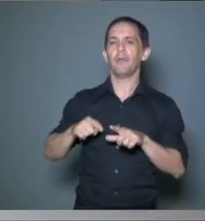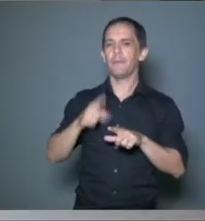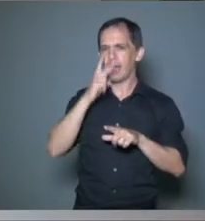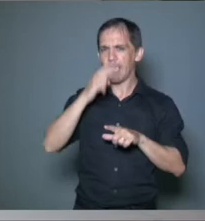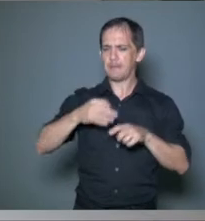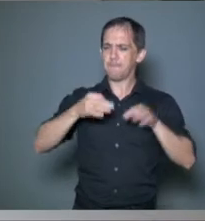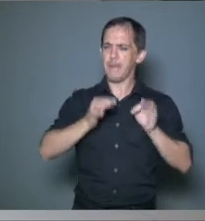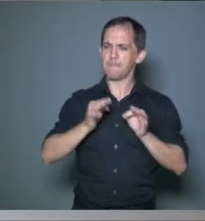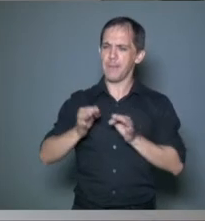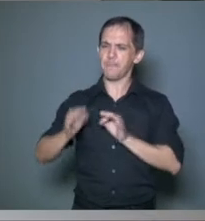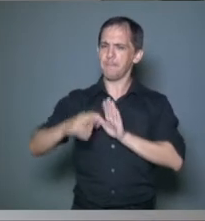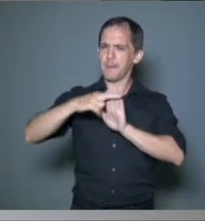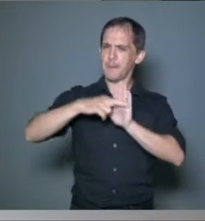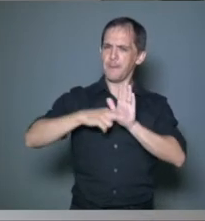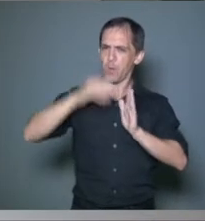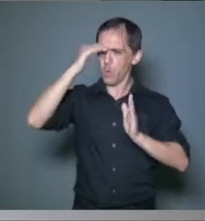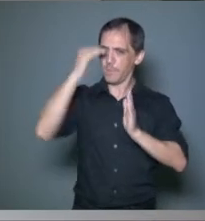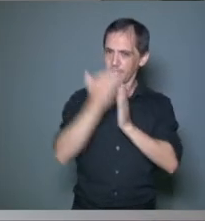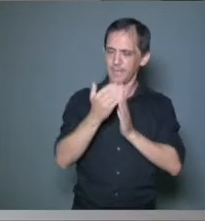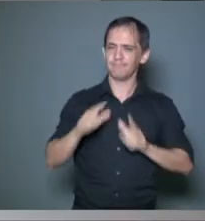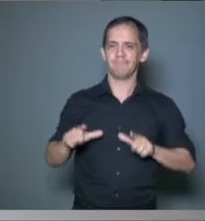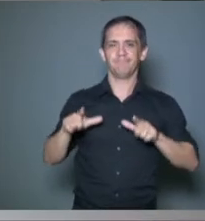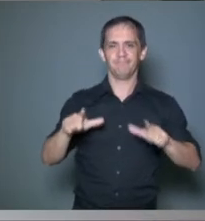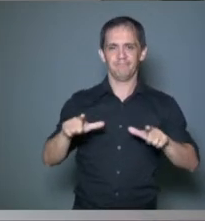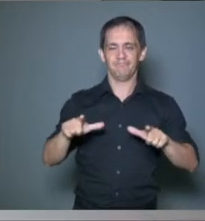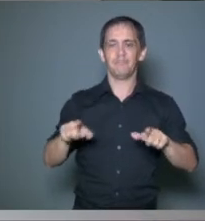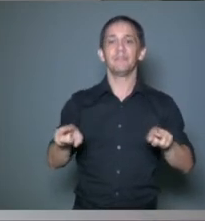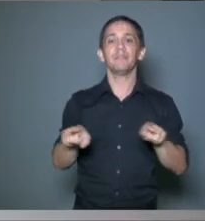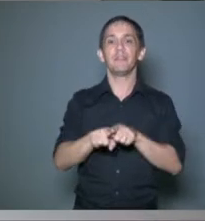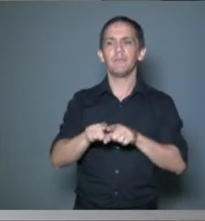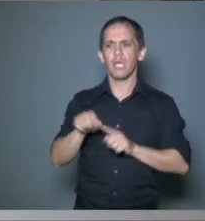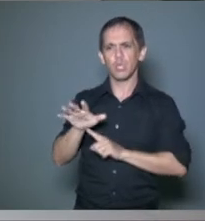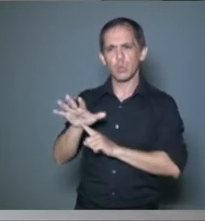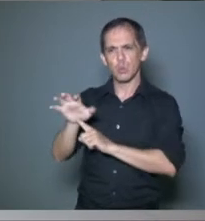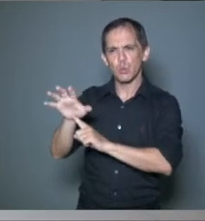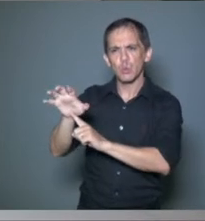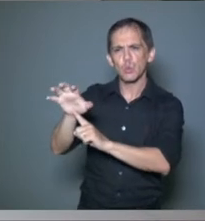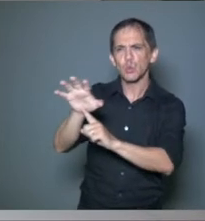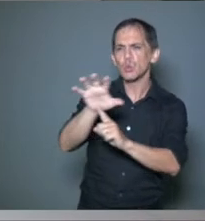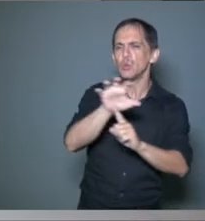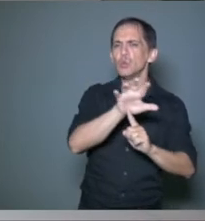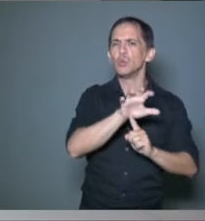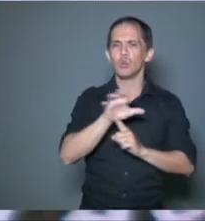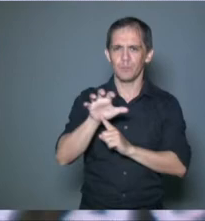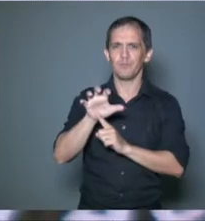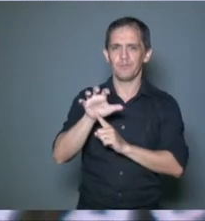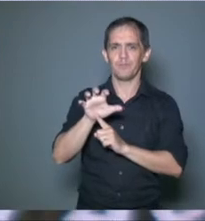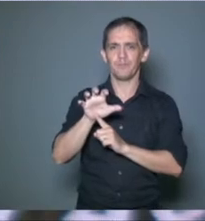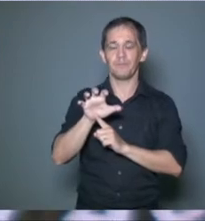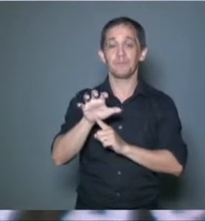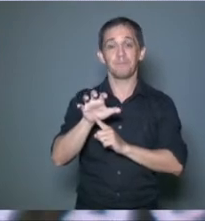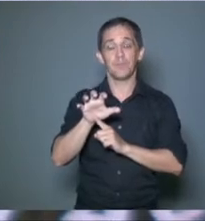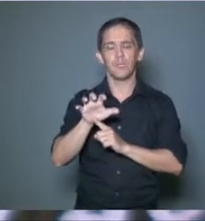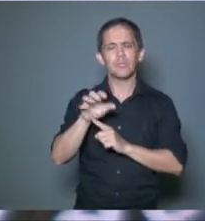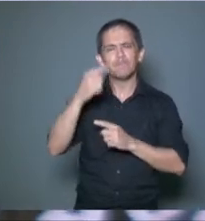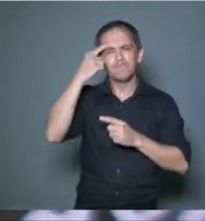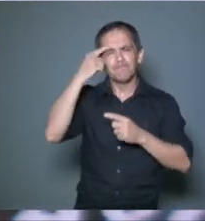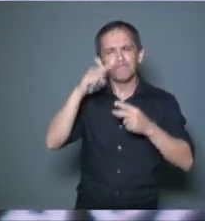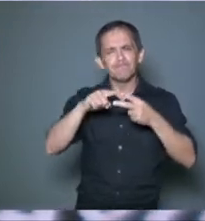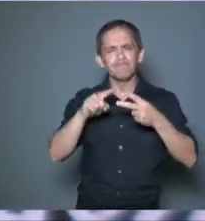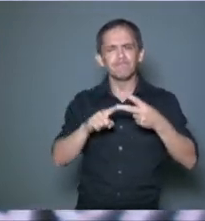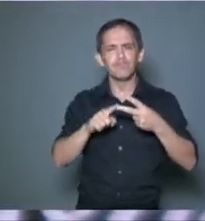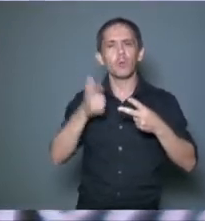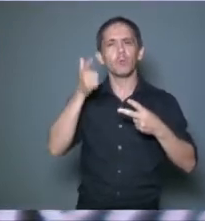traceable agriculture. So back then, this vision guided us into the future,